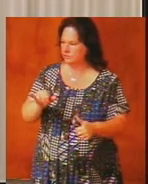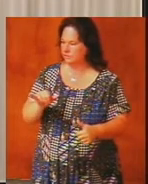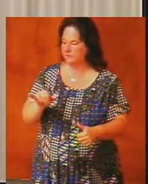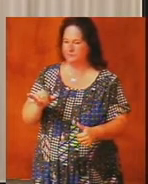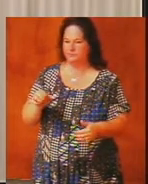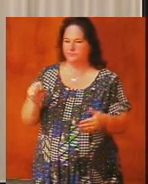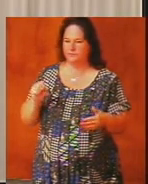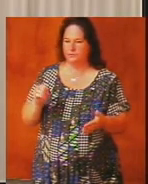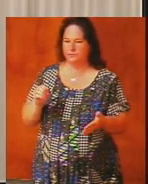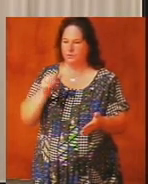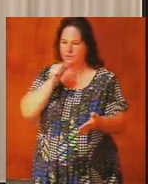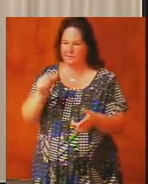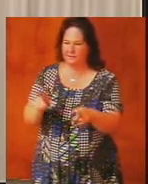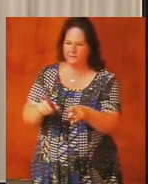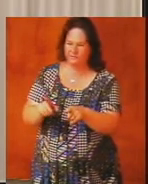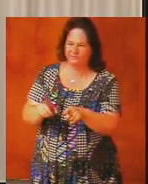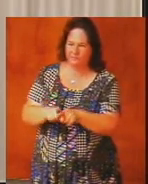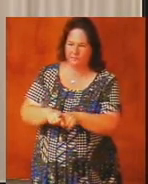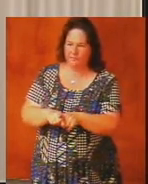So it's not like